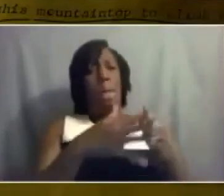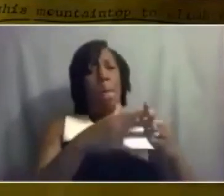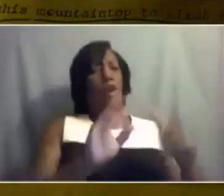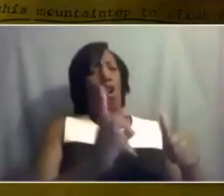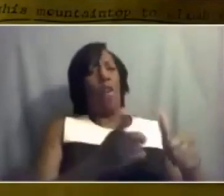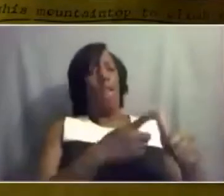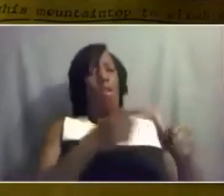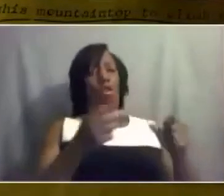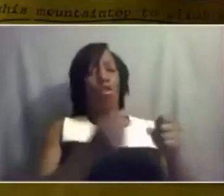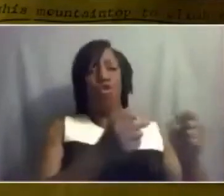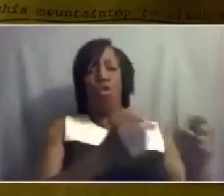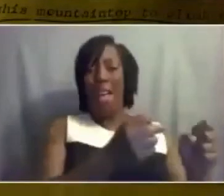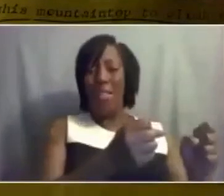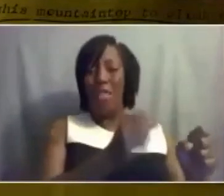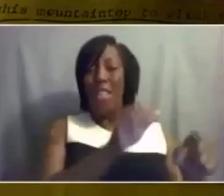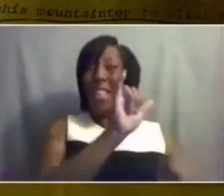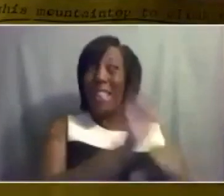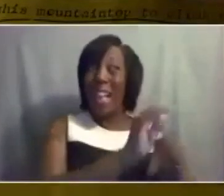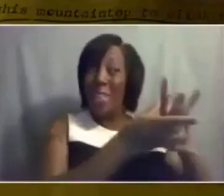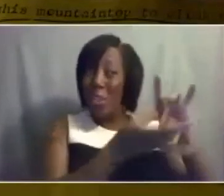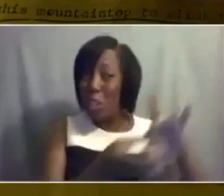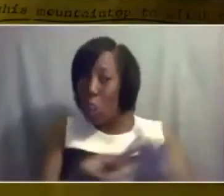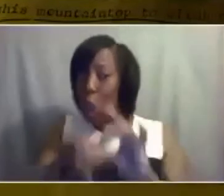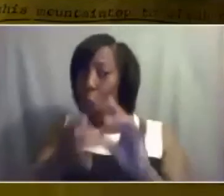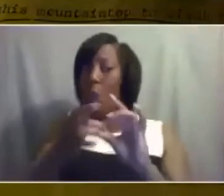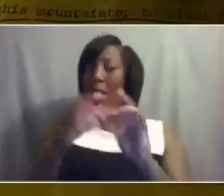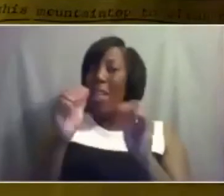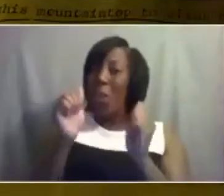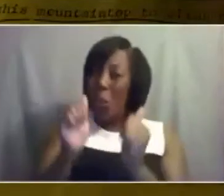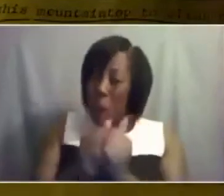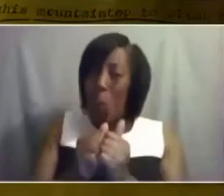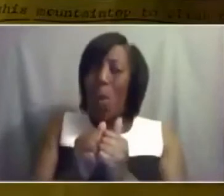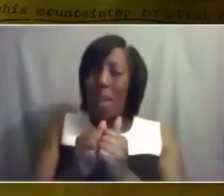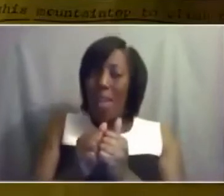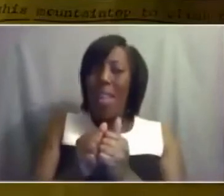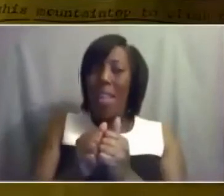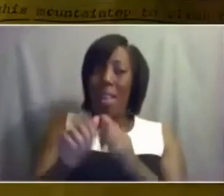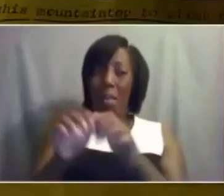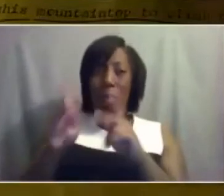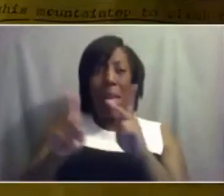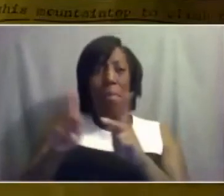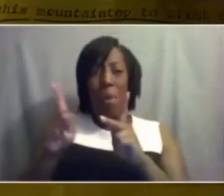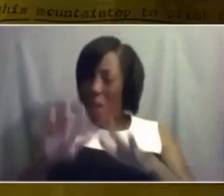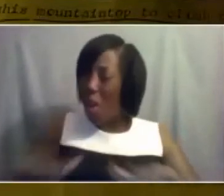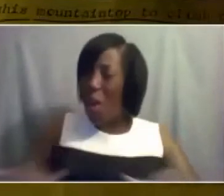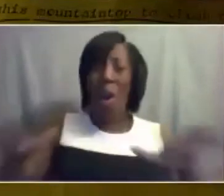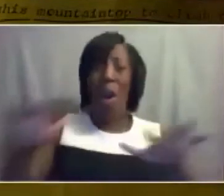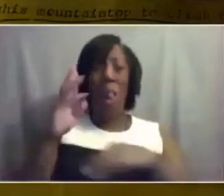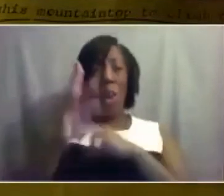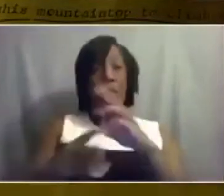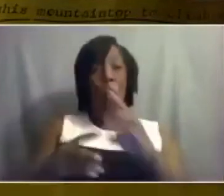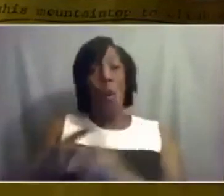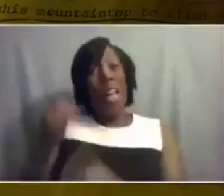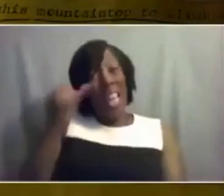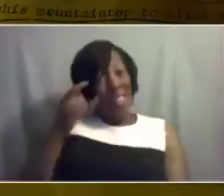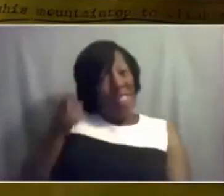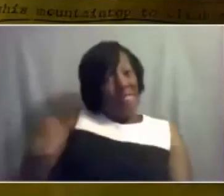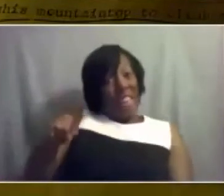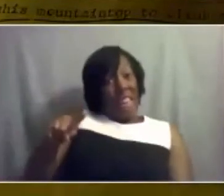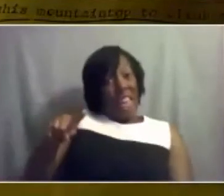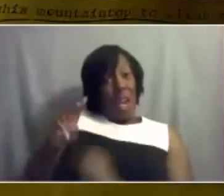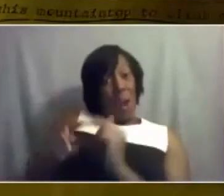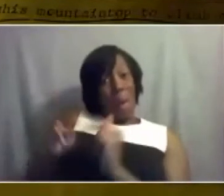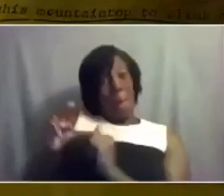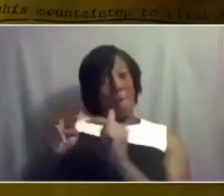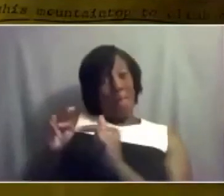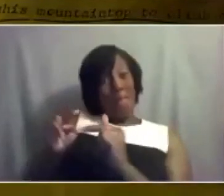the world. Authoritarians all across the world. So they are building a global movement. So should we. So should we. We've got to be building a multi-tactical